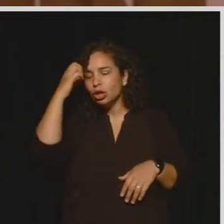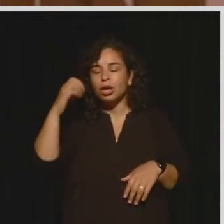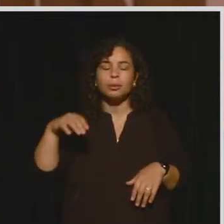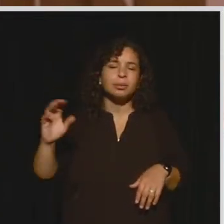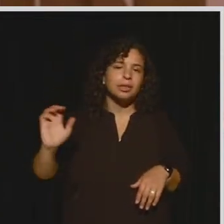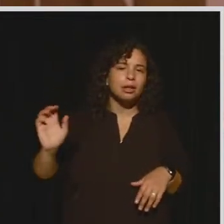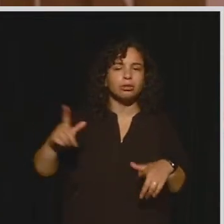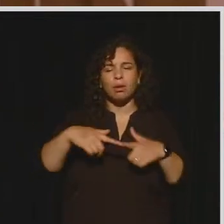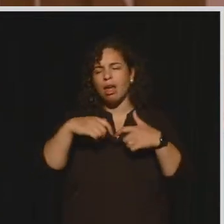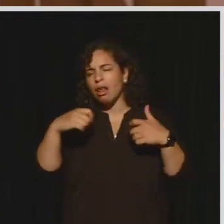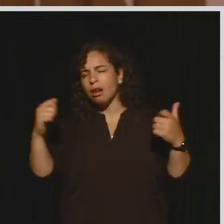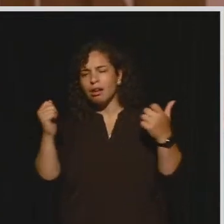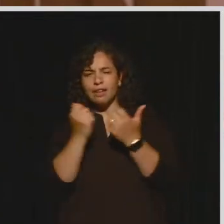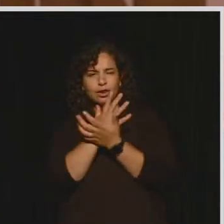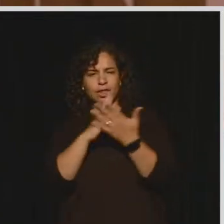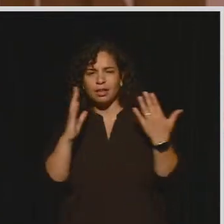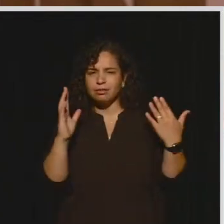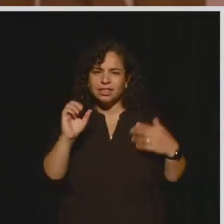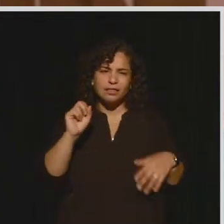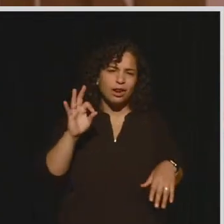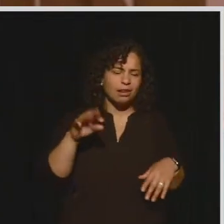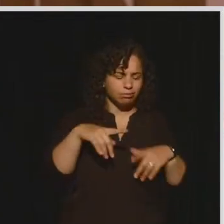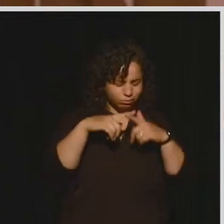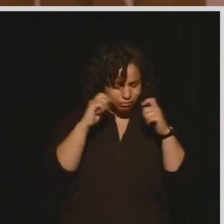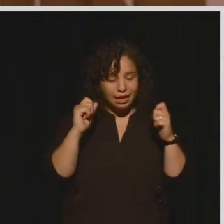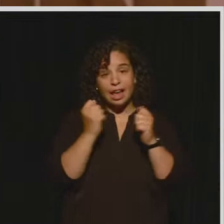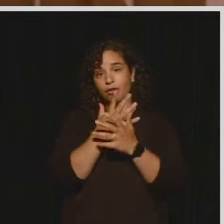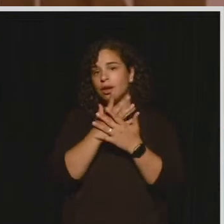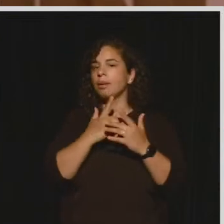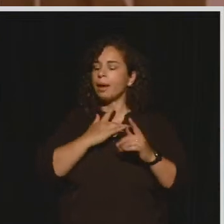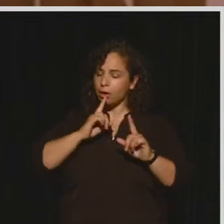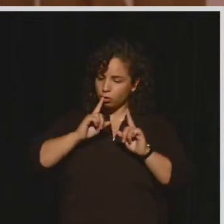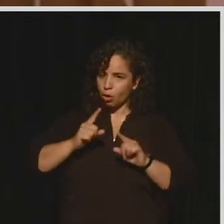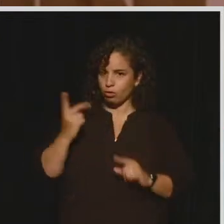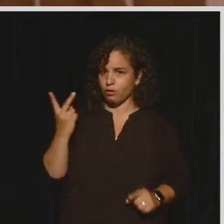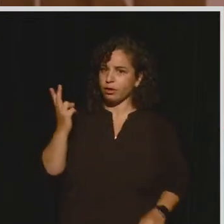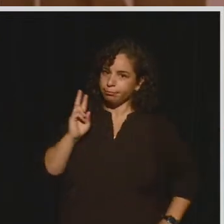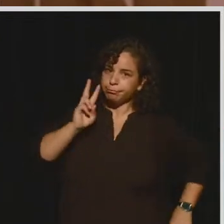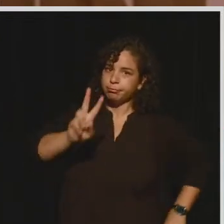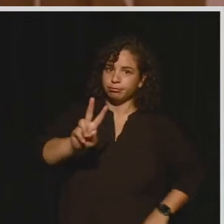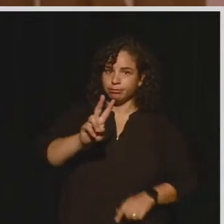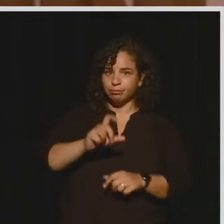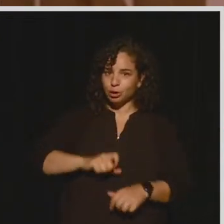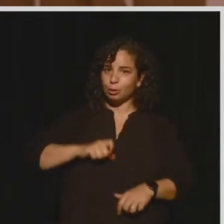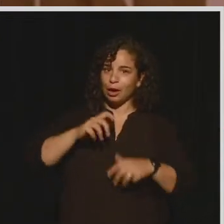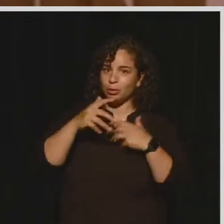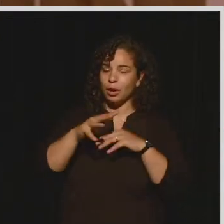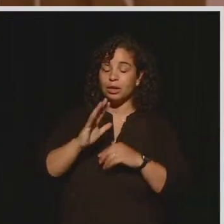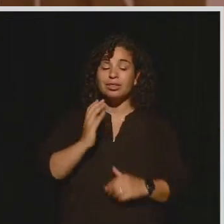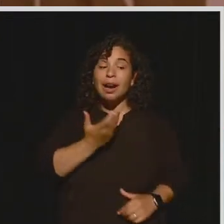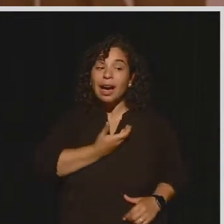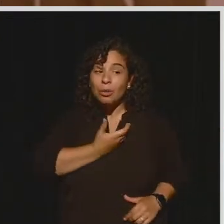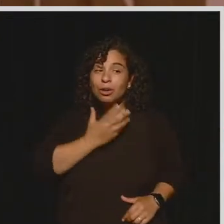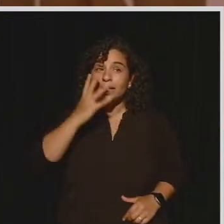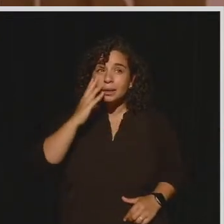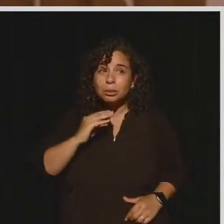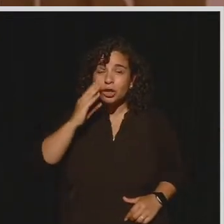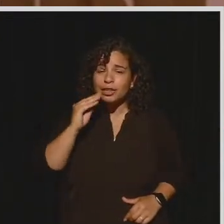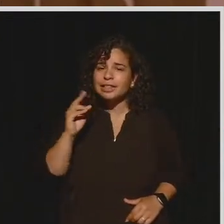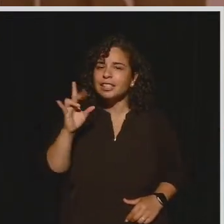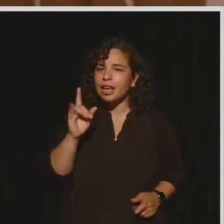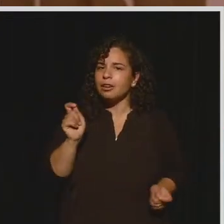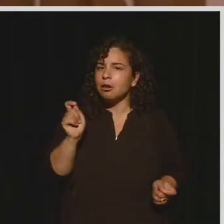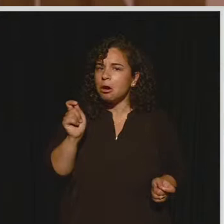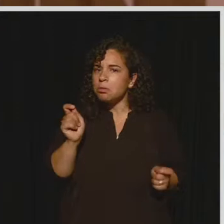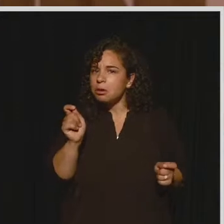San Diego. And so each year we do about 10 Prides. So our Pride experience sort of really